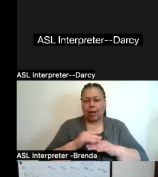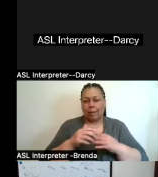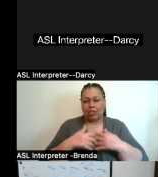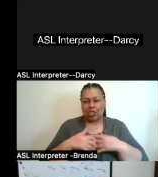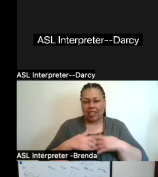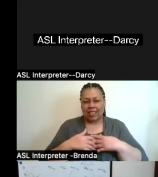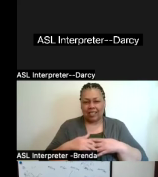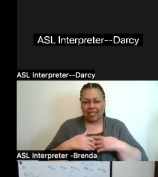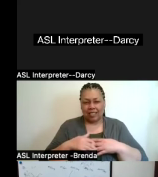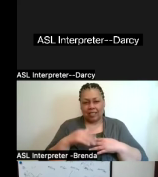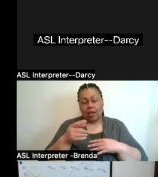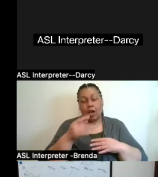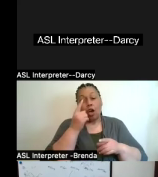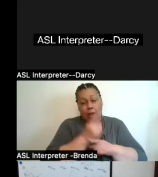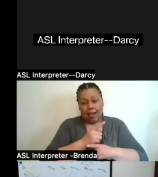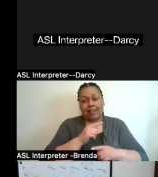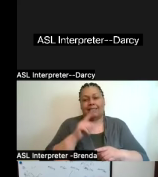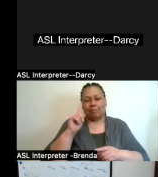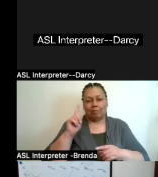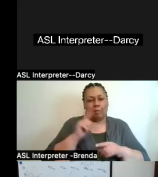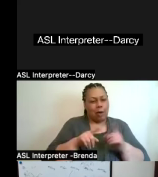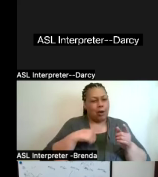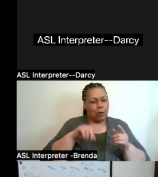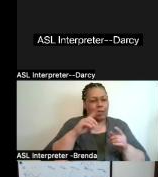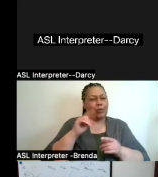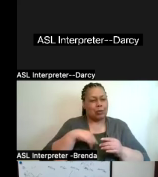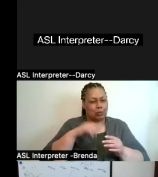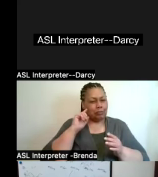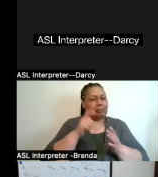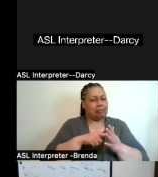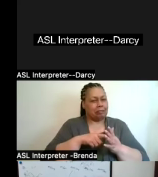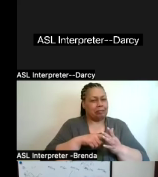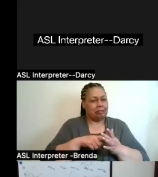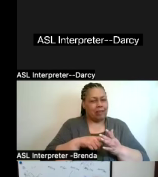Yeah. We do locate them. We do locate a few dozen